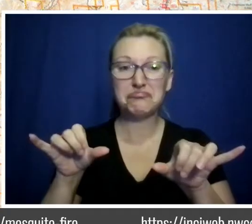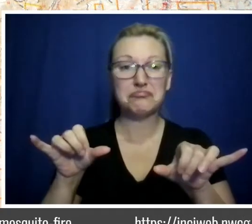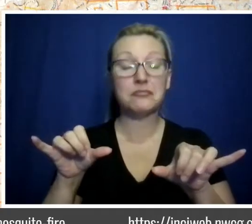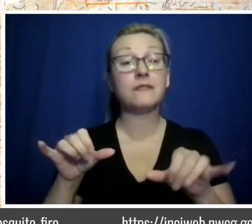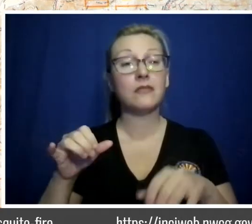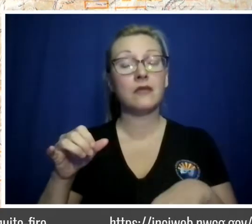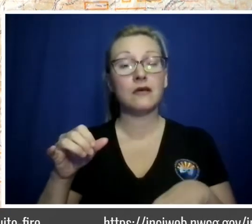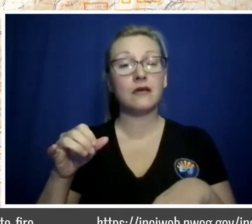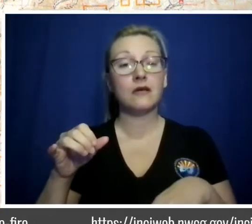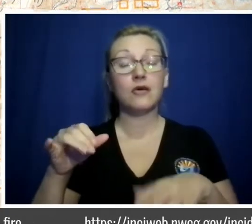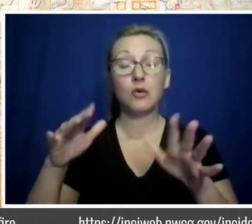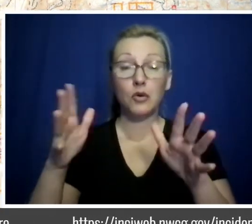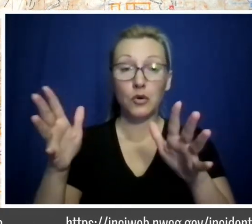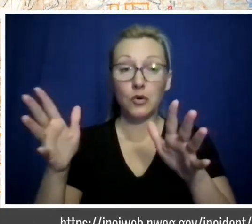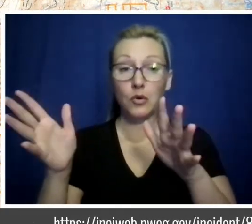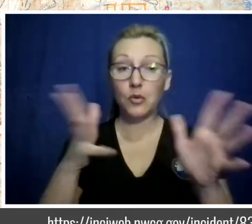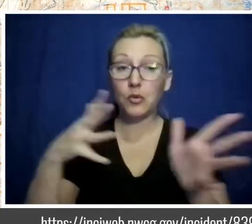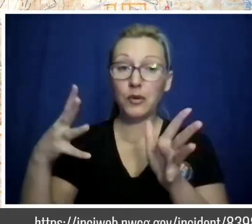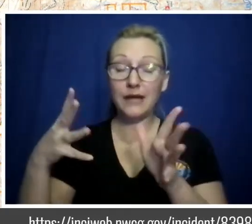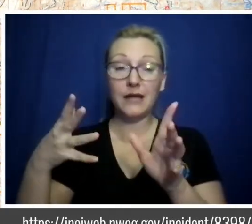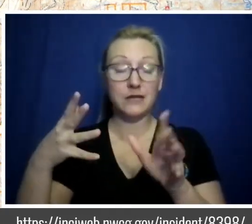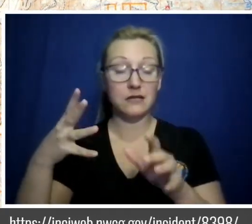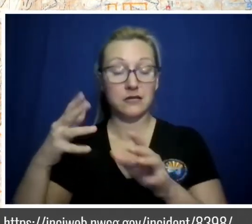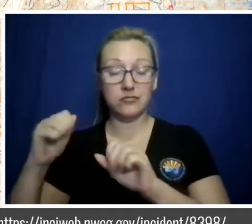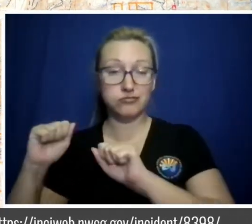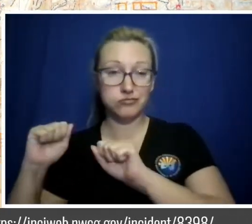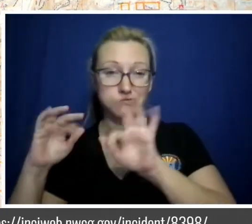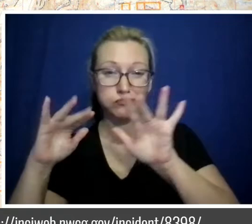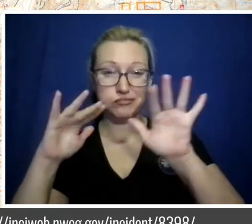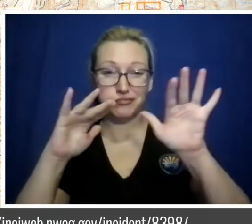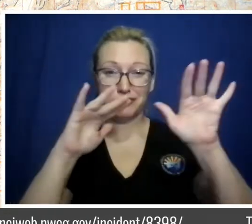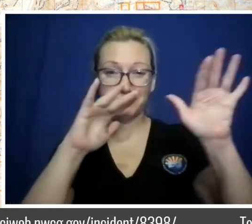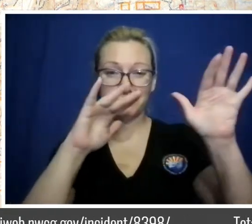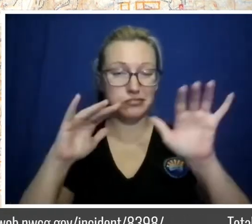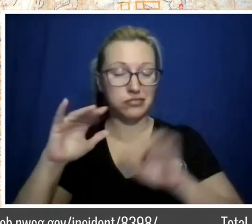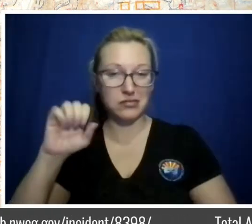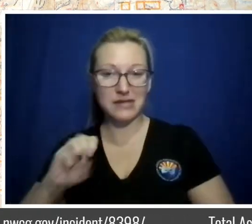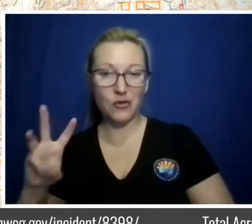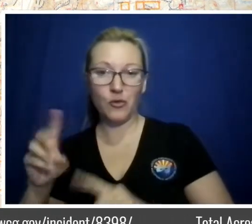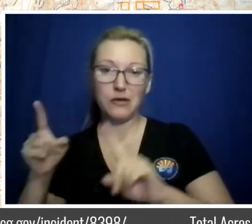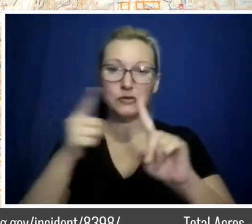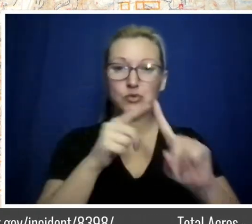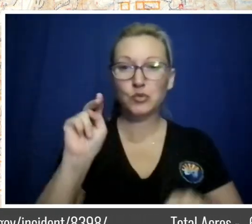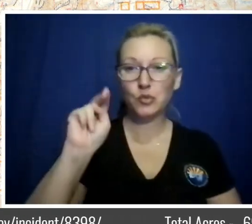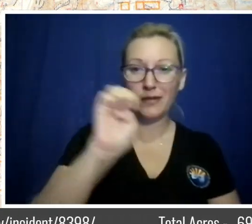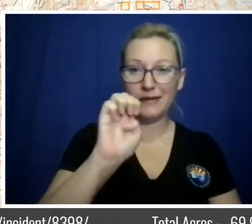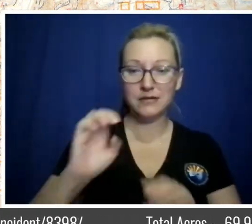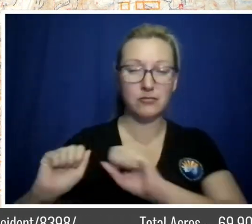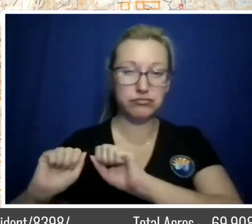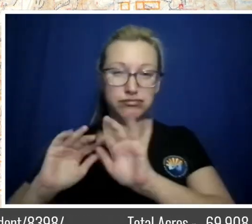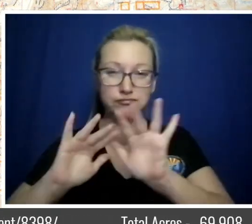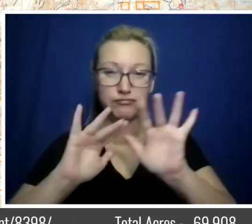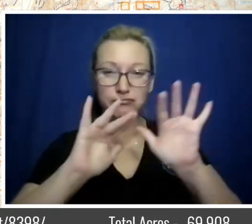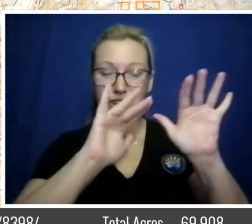coming out of the southwest, moving toward the northeast. We are seeing a little bit warmer and a little